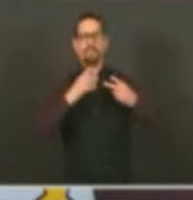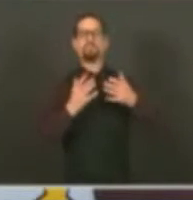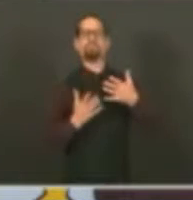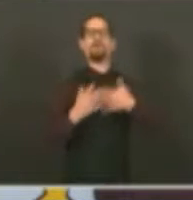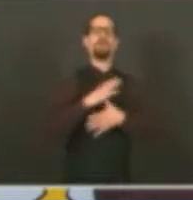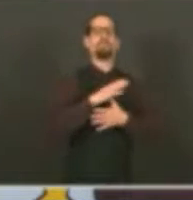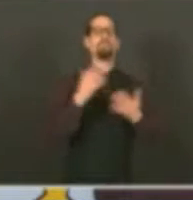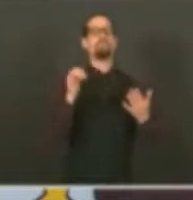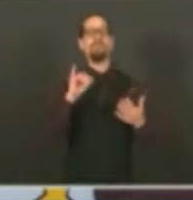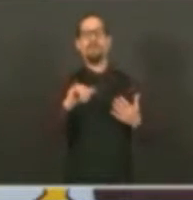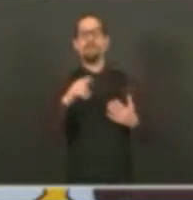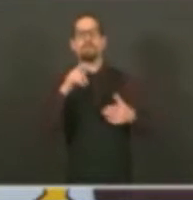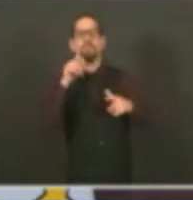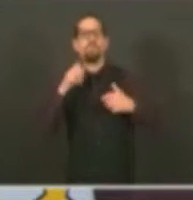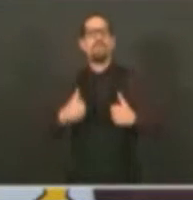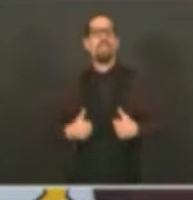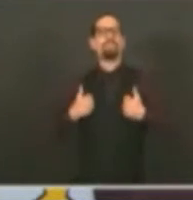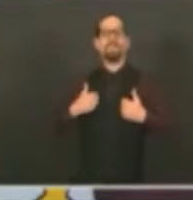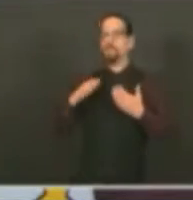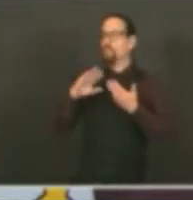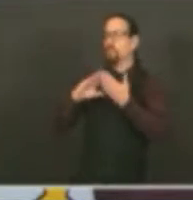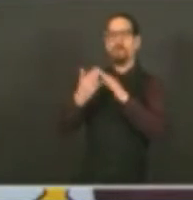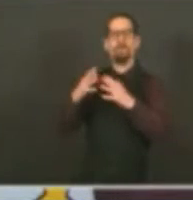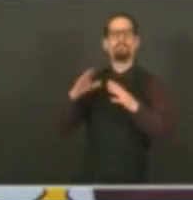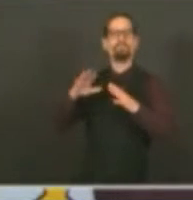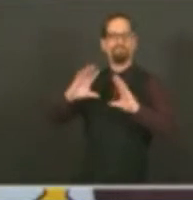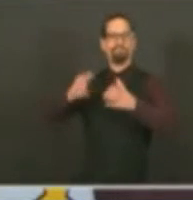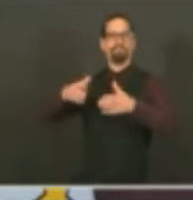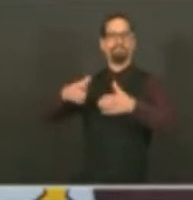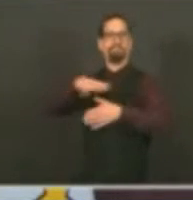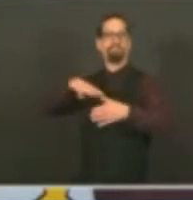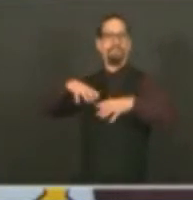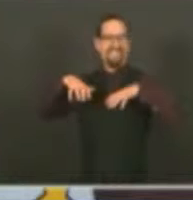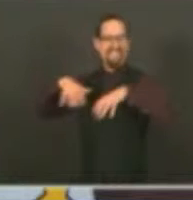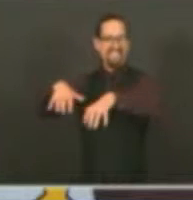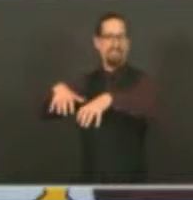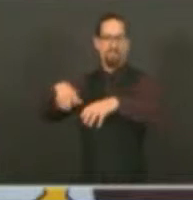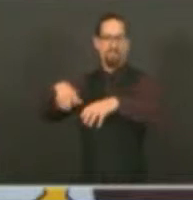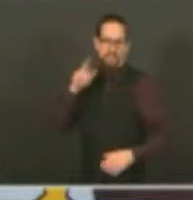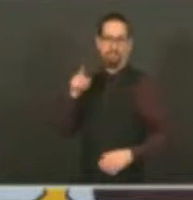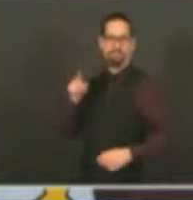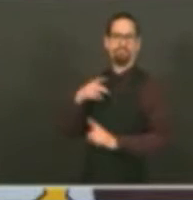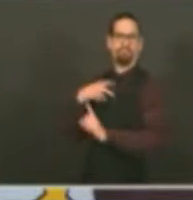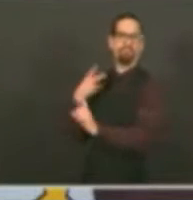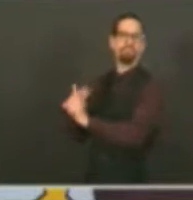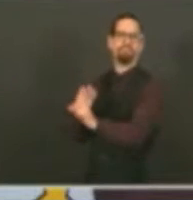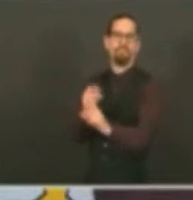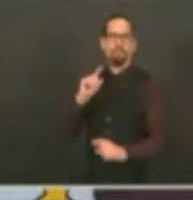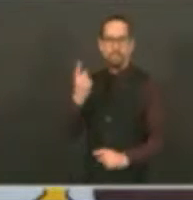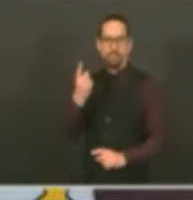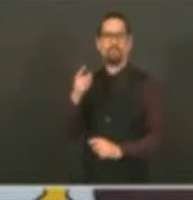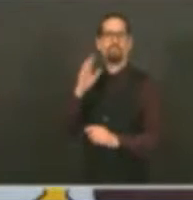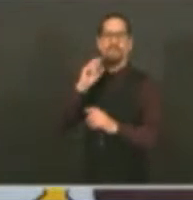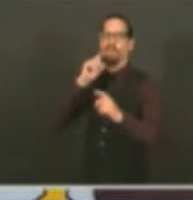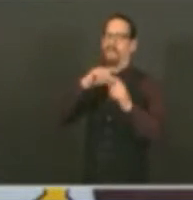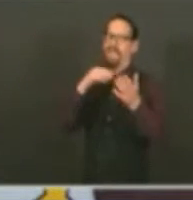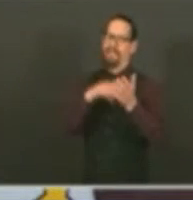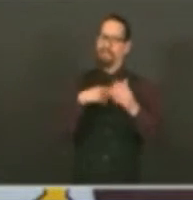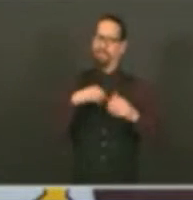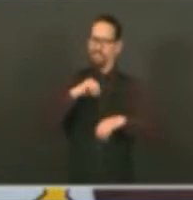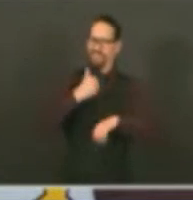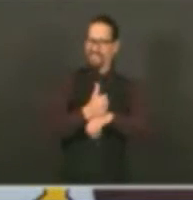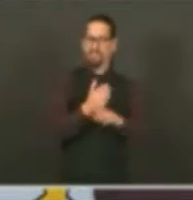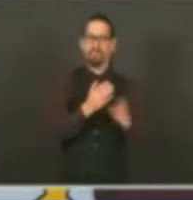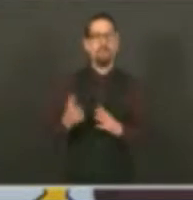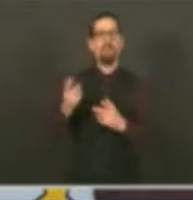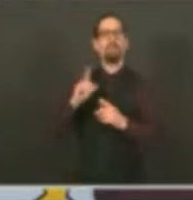similar to testing, we want to prioritize vaccine in those areas, and we'll be setting up distribution plans and working with clinics in those hotspots. Doctor,